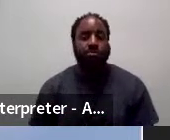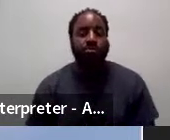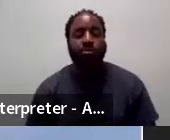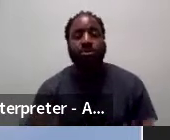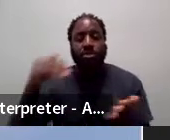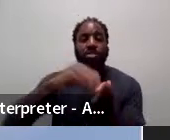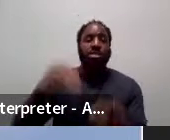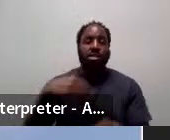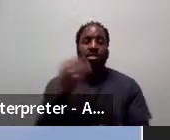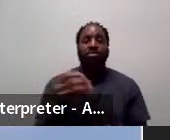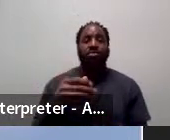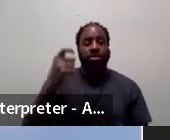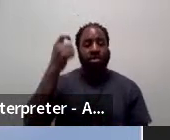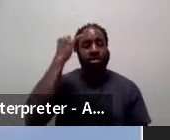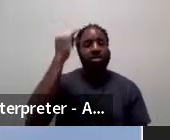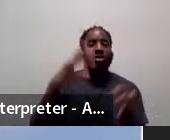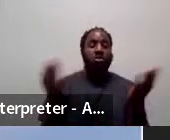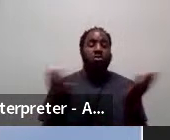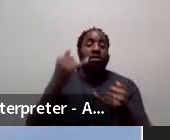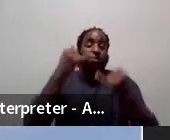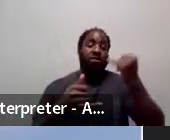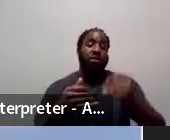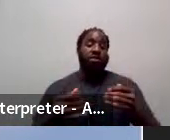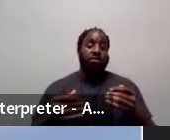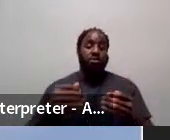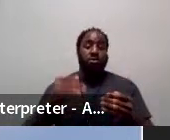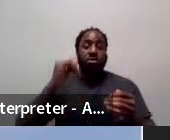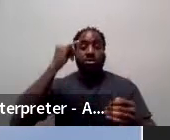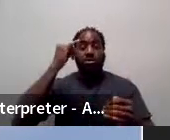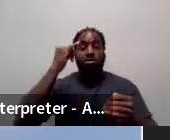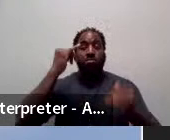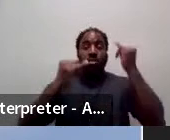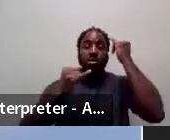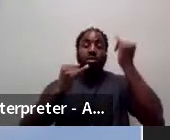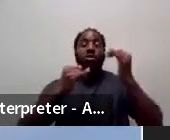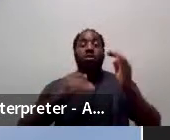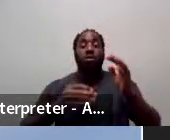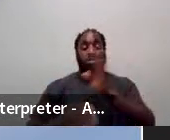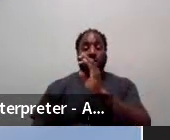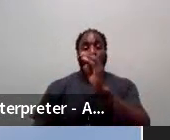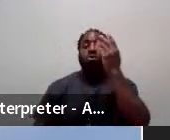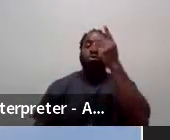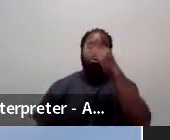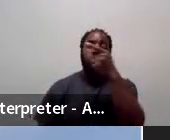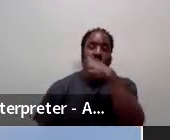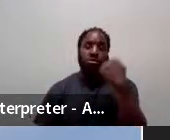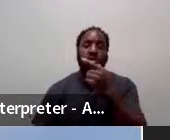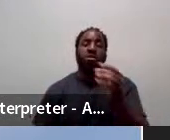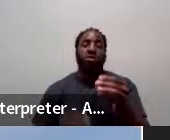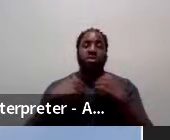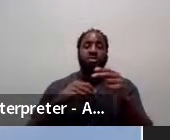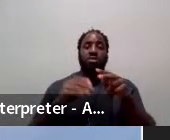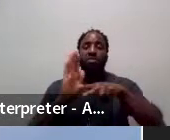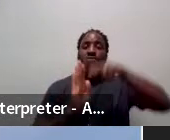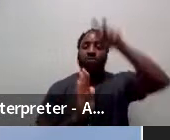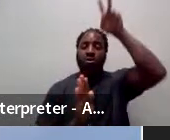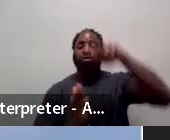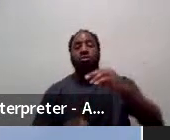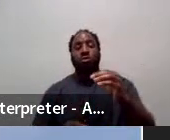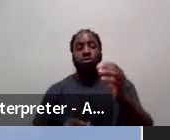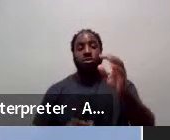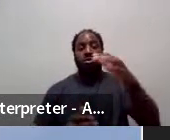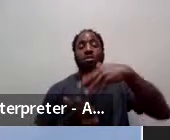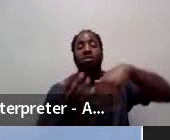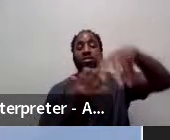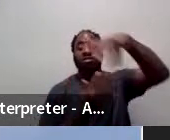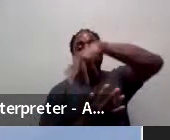Again, to give you a sense of what the final configuration of the station and the entranceway will be, you'll have your vertical circulation elements on